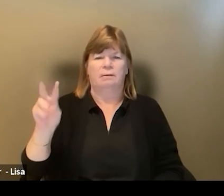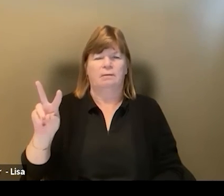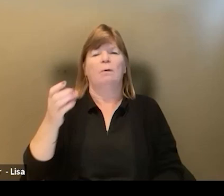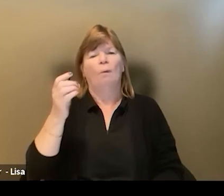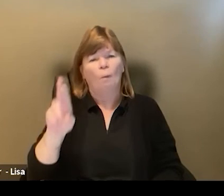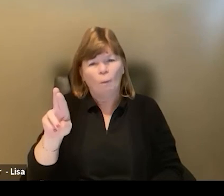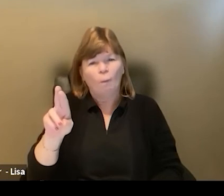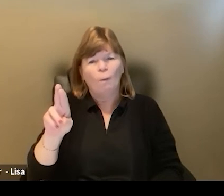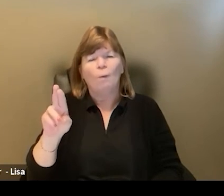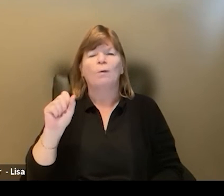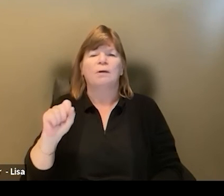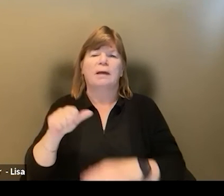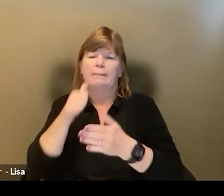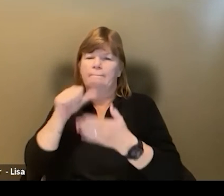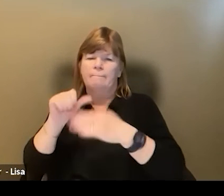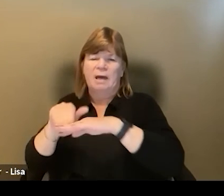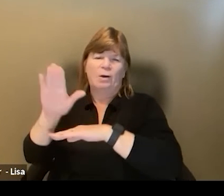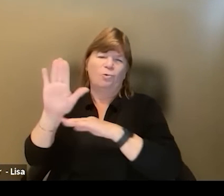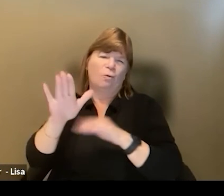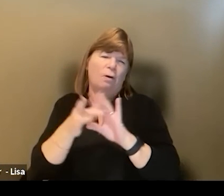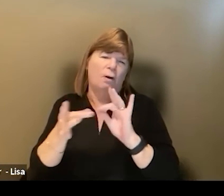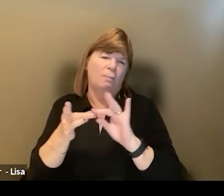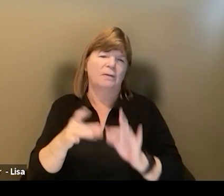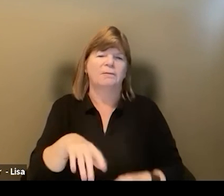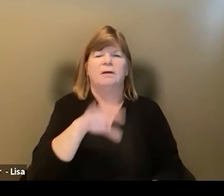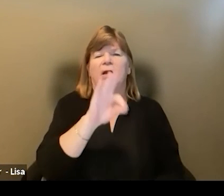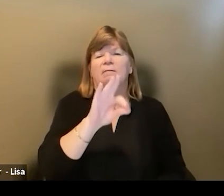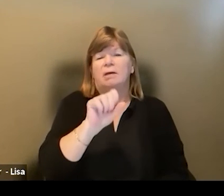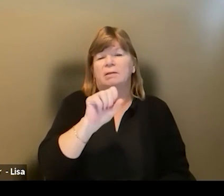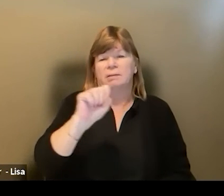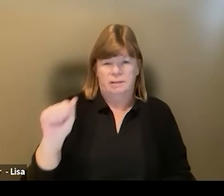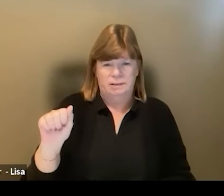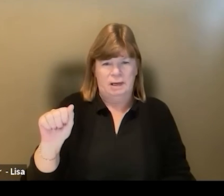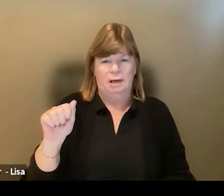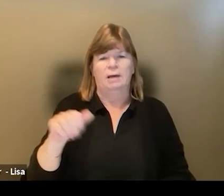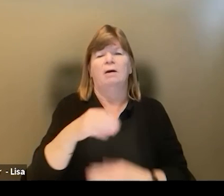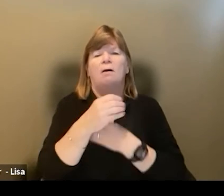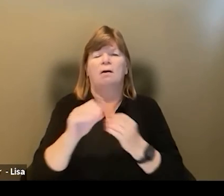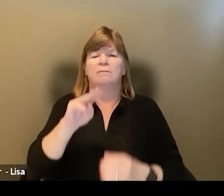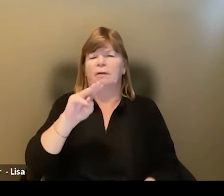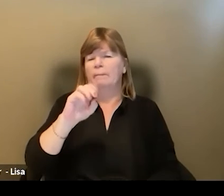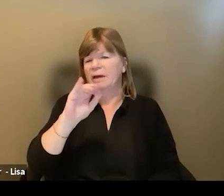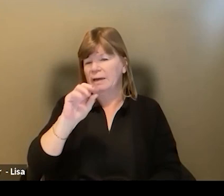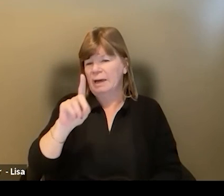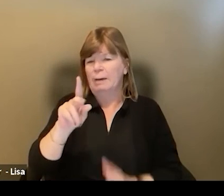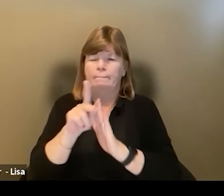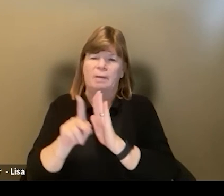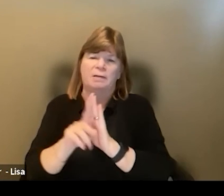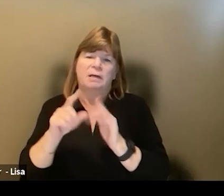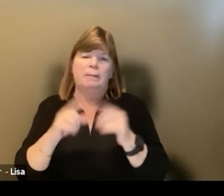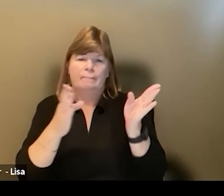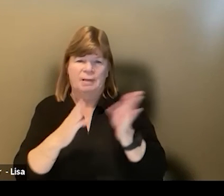backhome.indiana@fssa.in.gov, or comments can be mailed to the Family and Social Services Administration, Office of